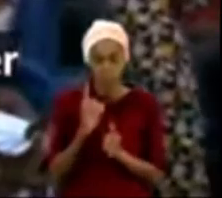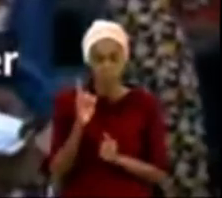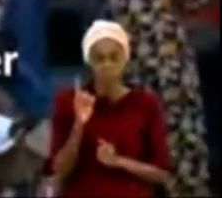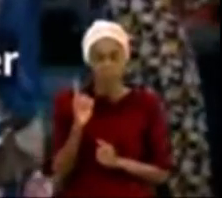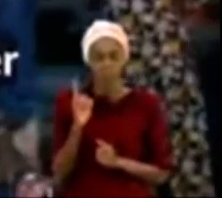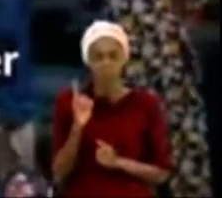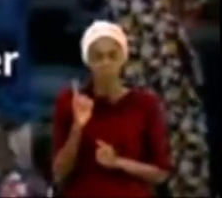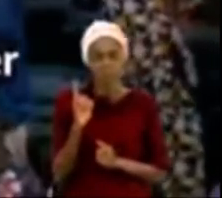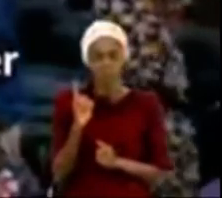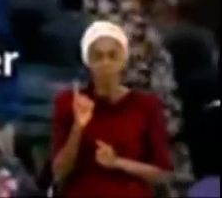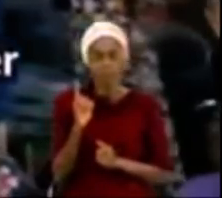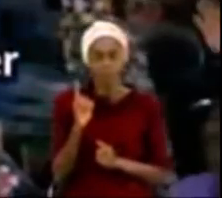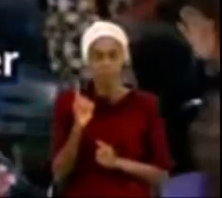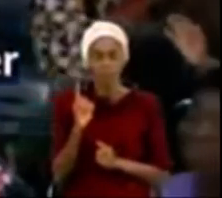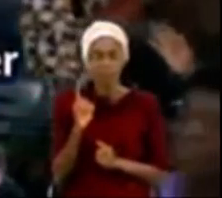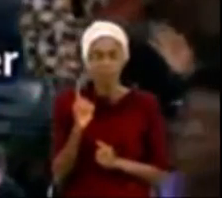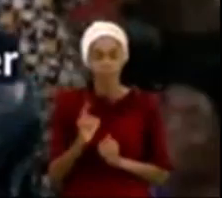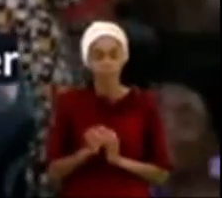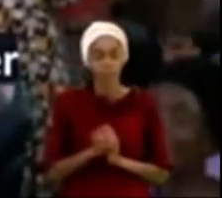thee. Sing that again.